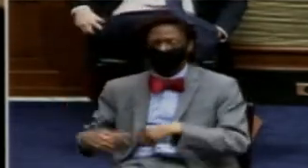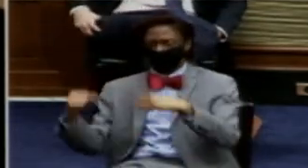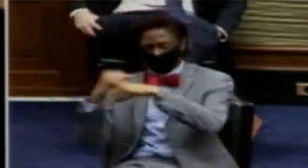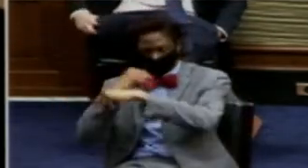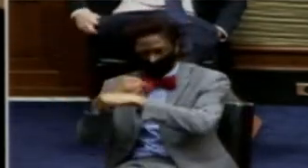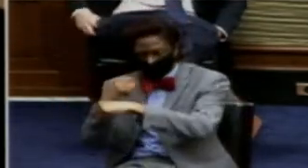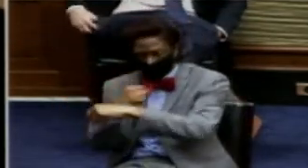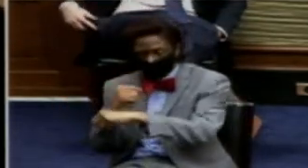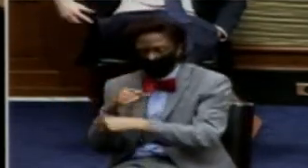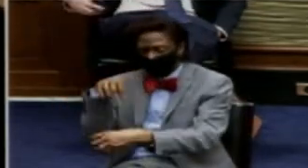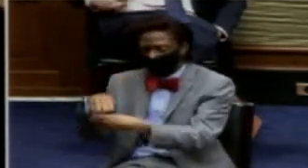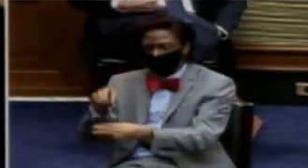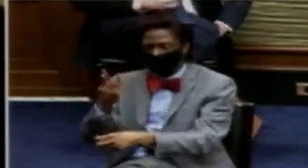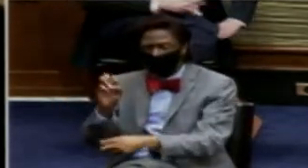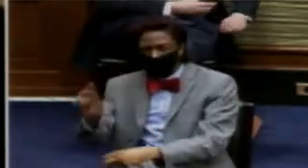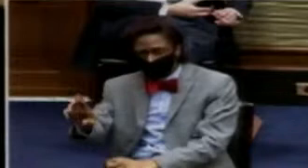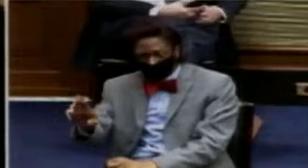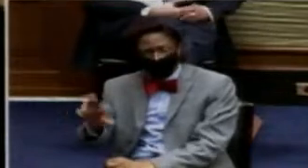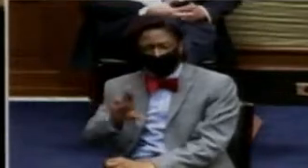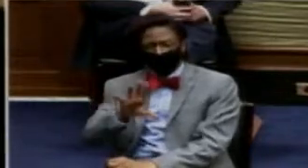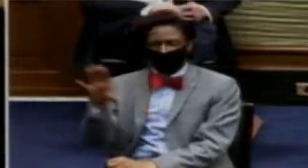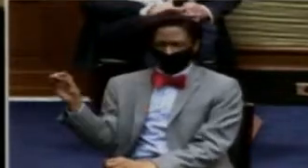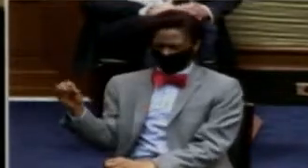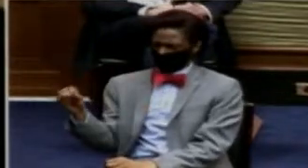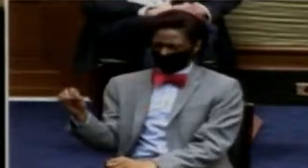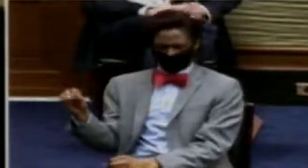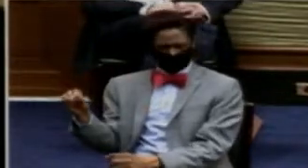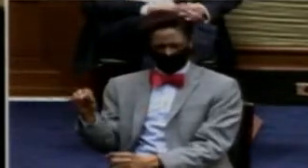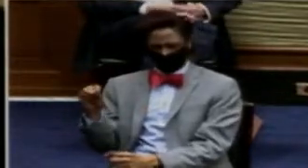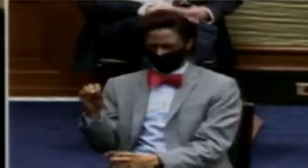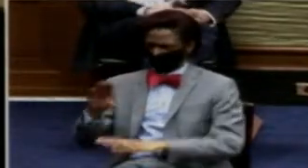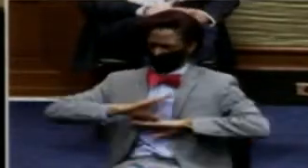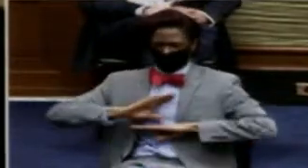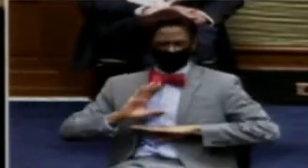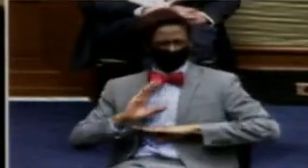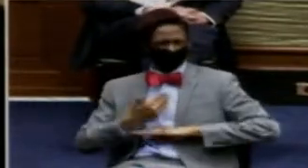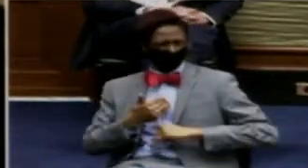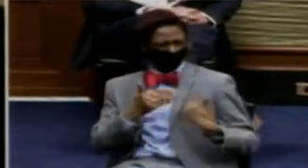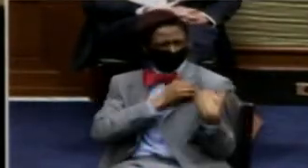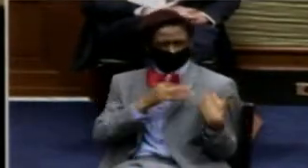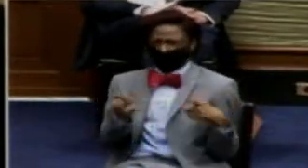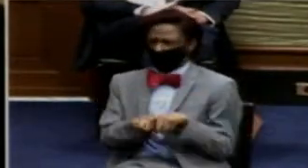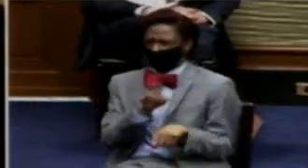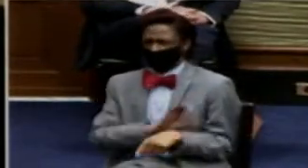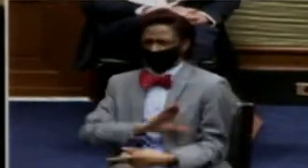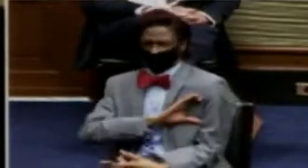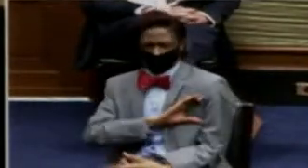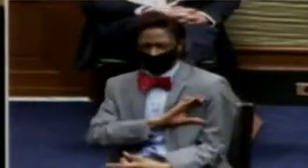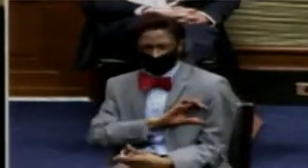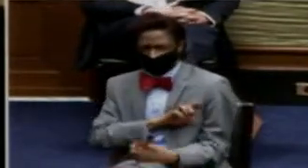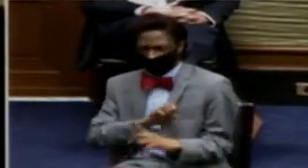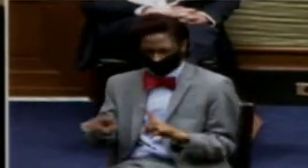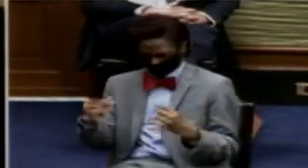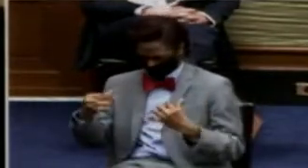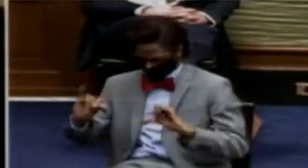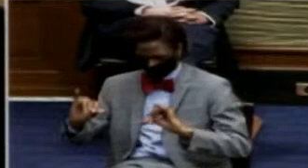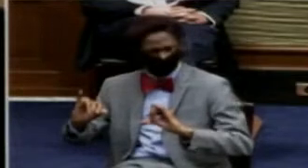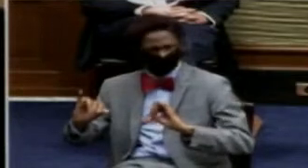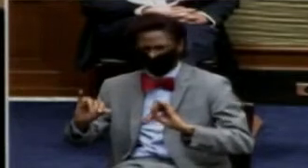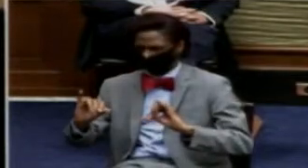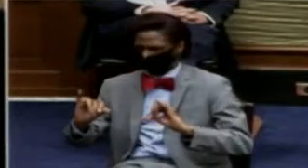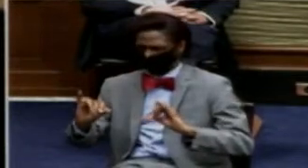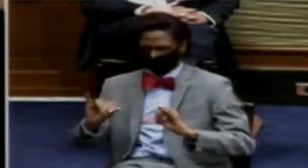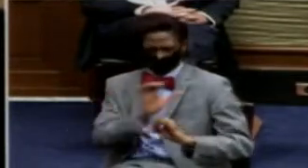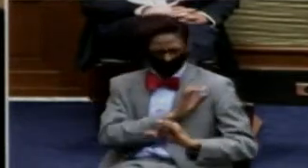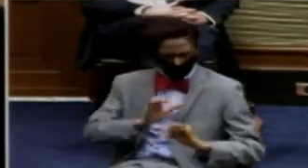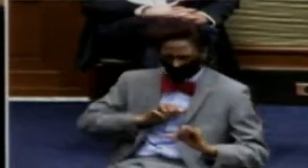courageously in wars, and fulfill our obligations of citizenship, we still have no voice when Congress makes